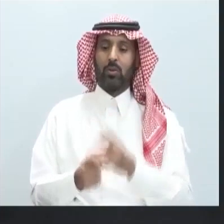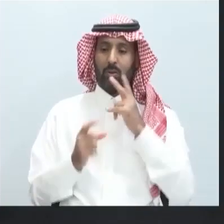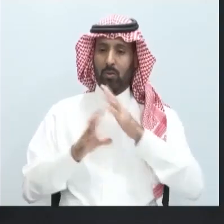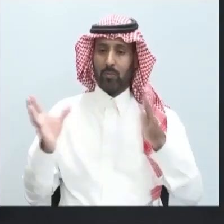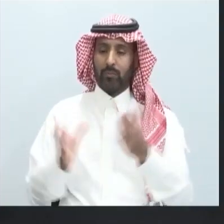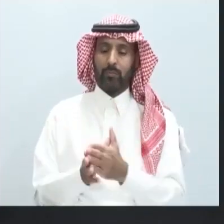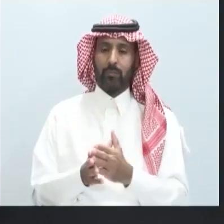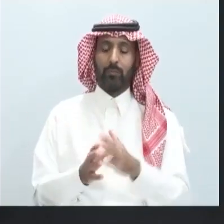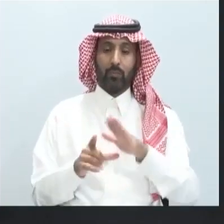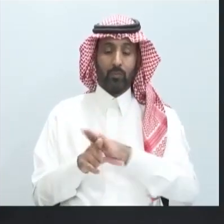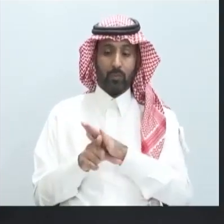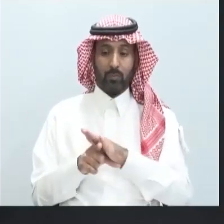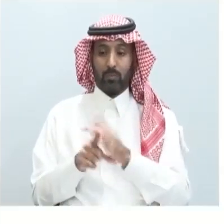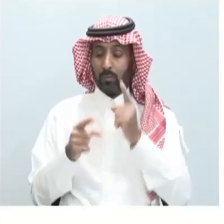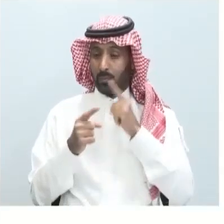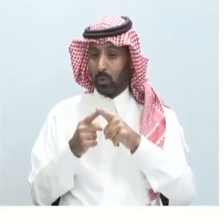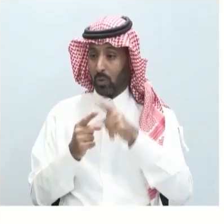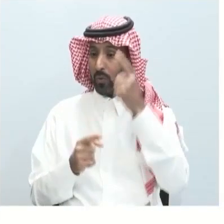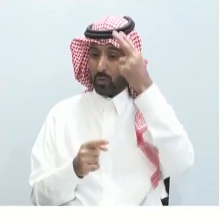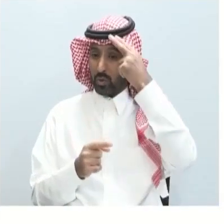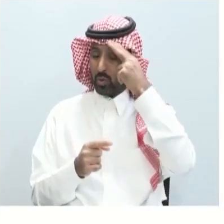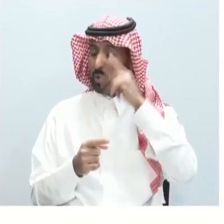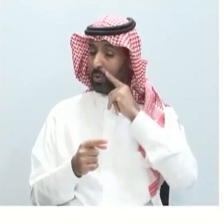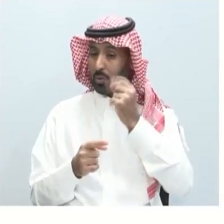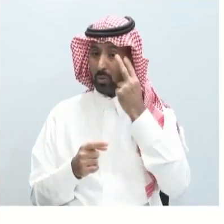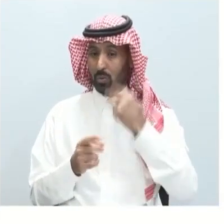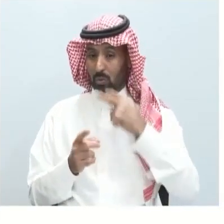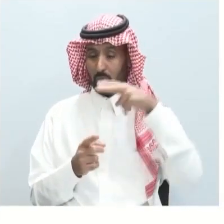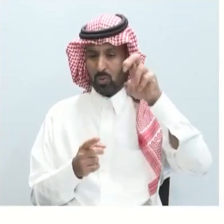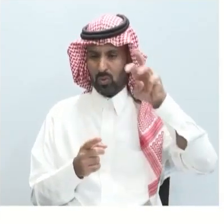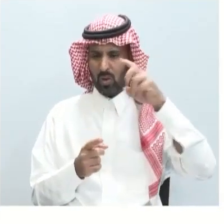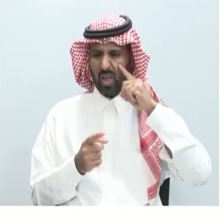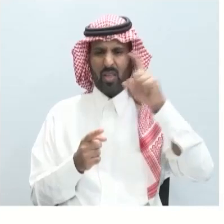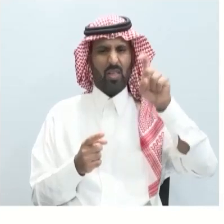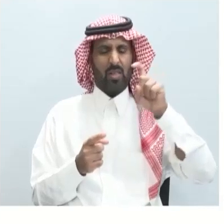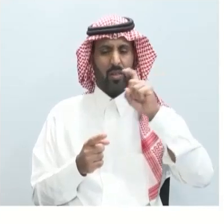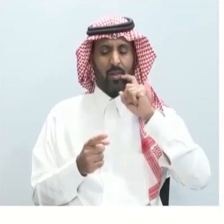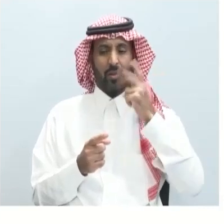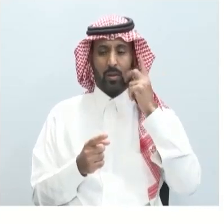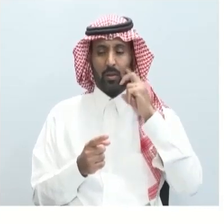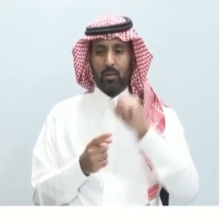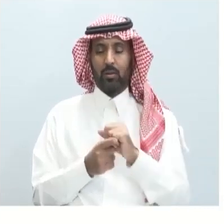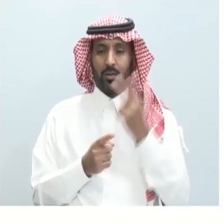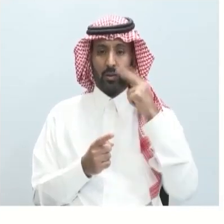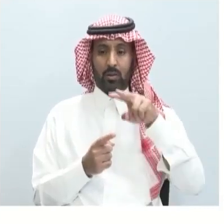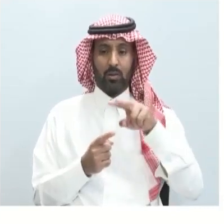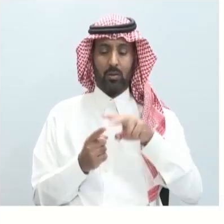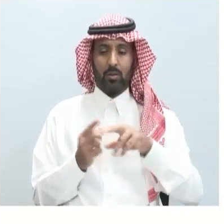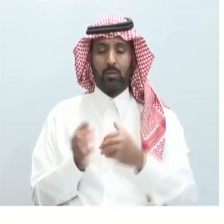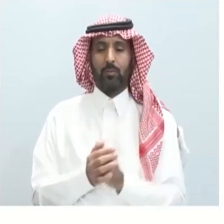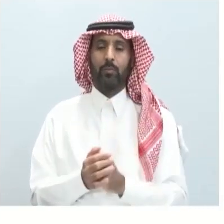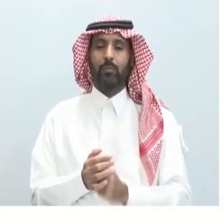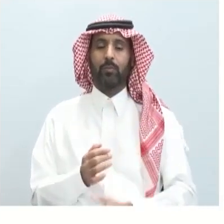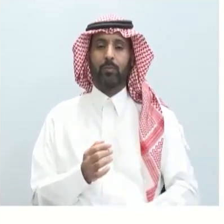largely based on the ambition, the determination, and the talent of its people, and